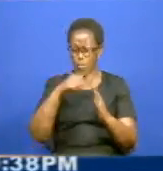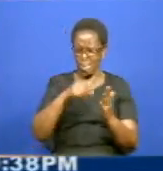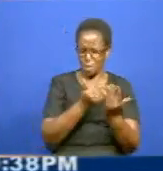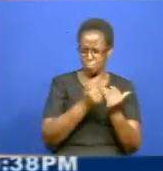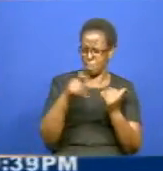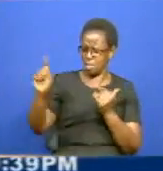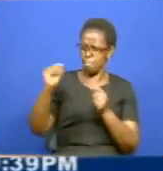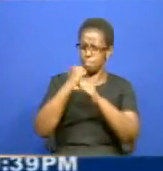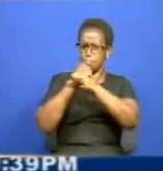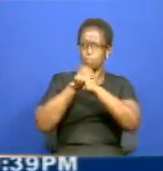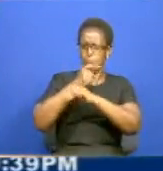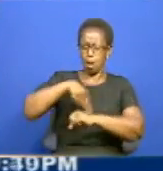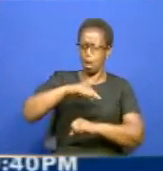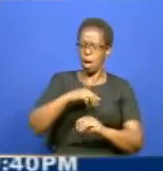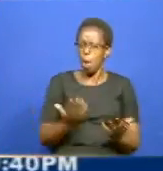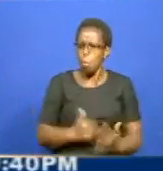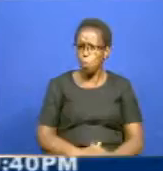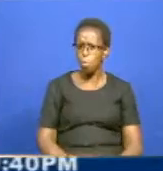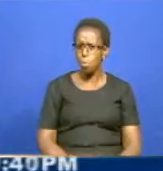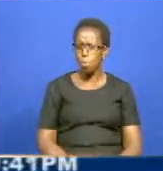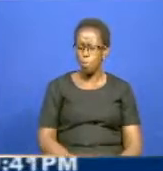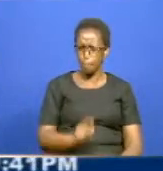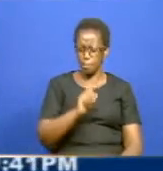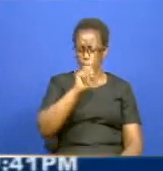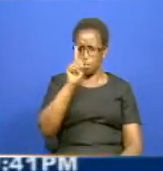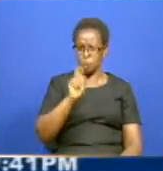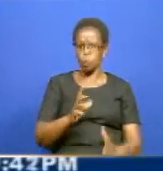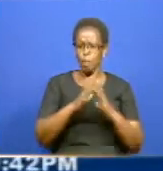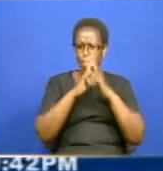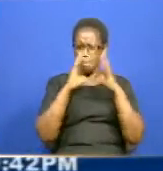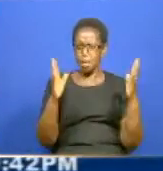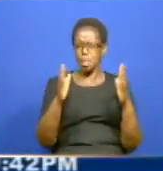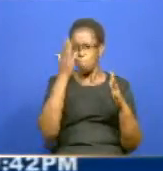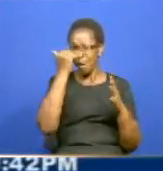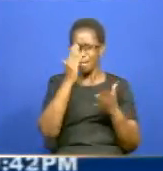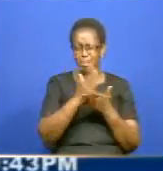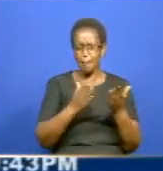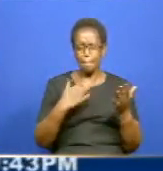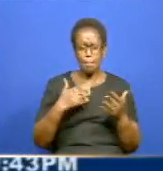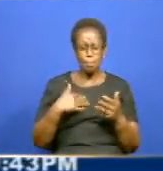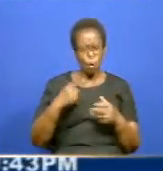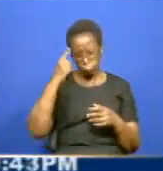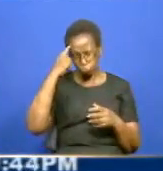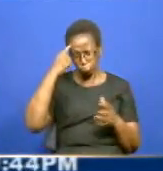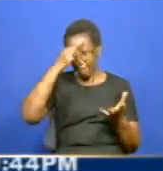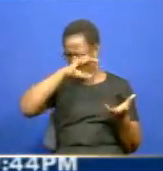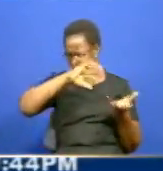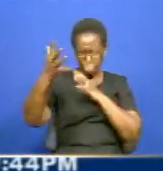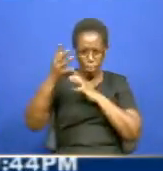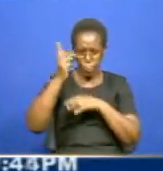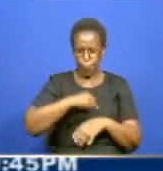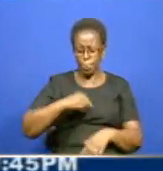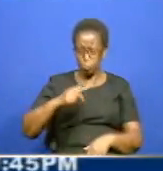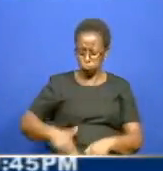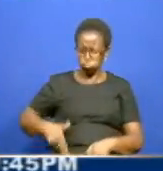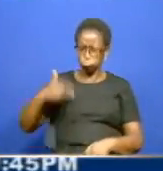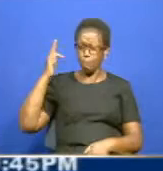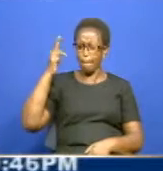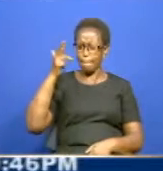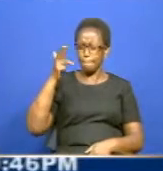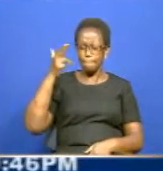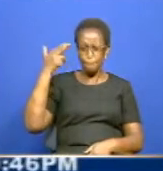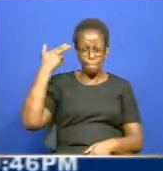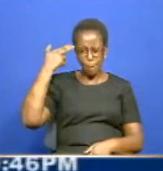You ask yourself questions as to why certain people lose their mind, take the guns they are carrying, and they shoot the brains out of their